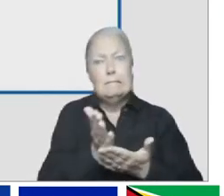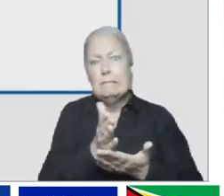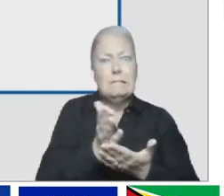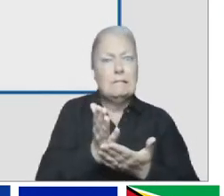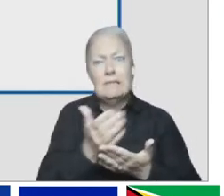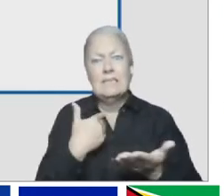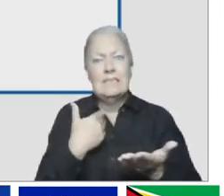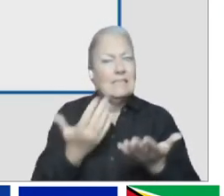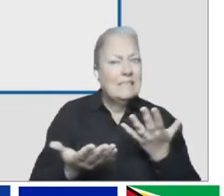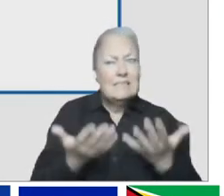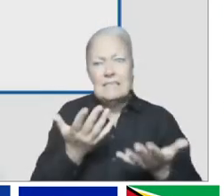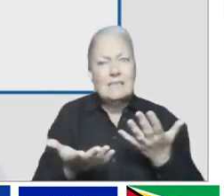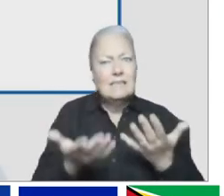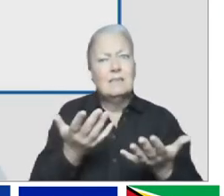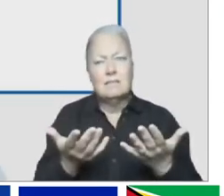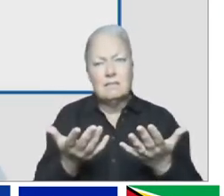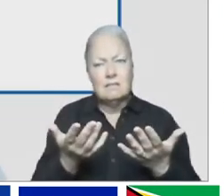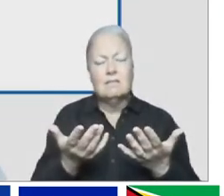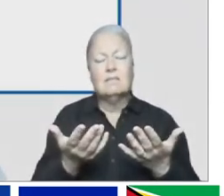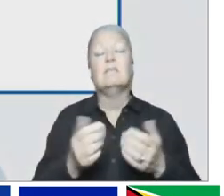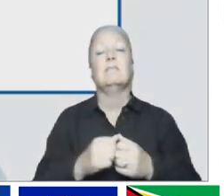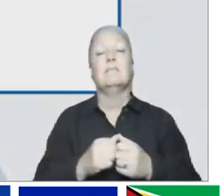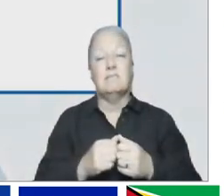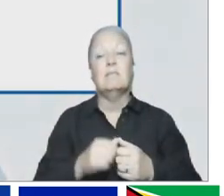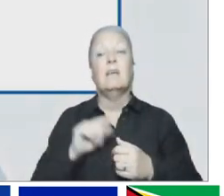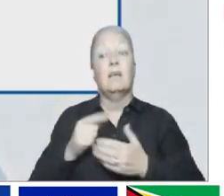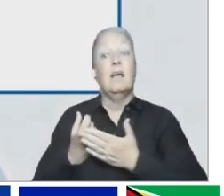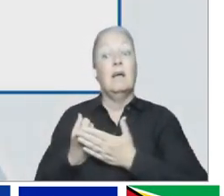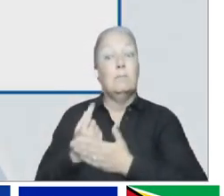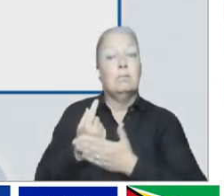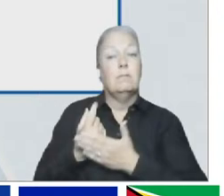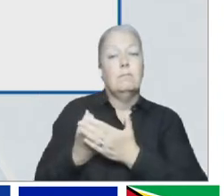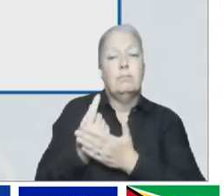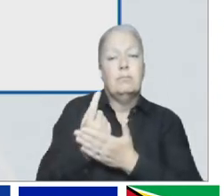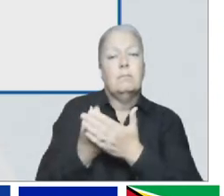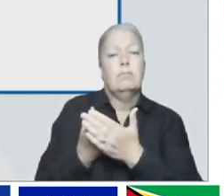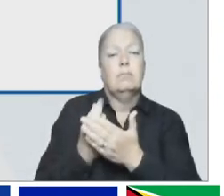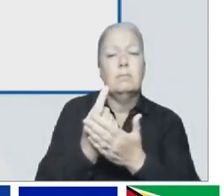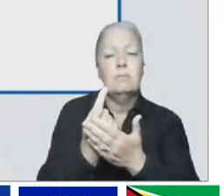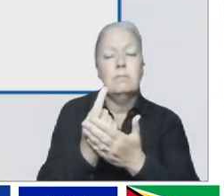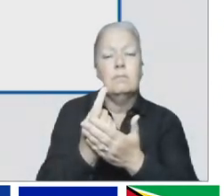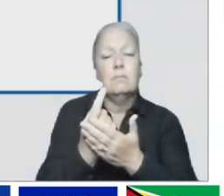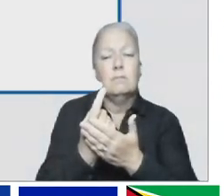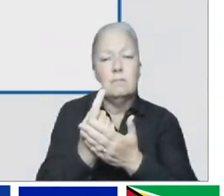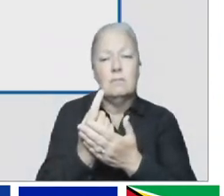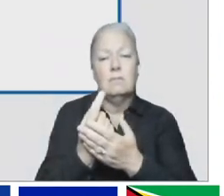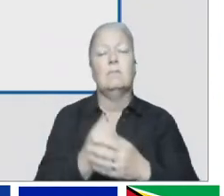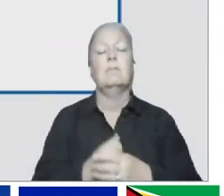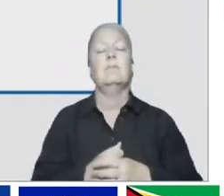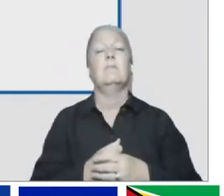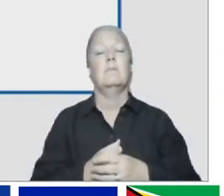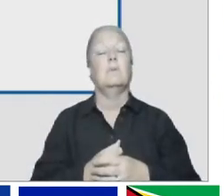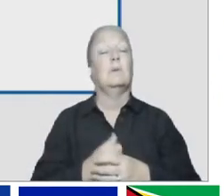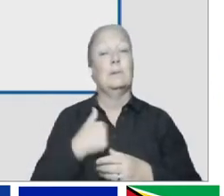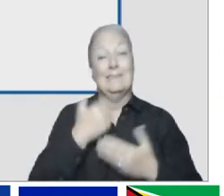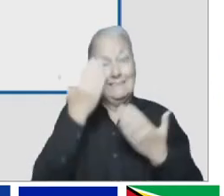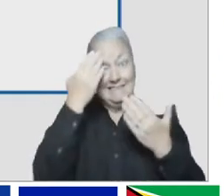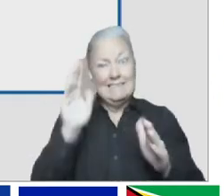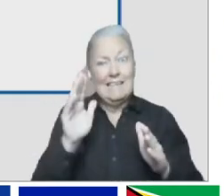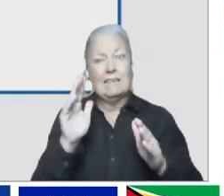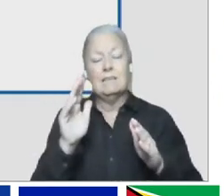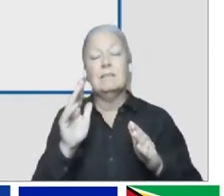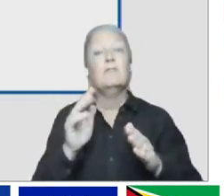of the things that we have had. Well, we didn't know at the beginning very clearly how